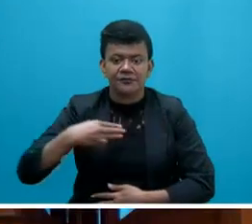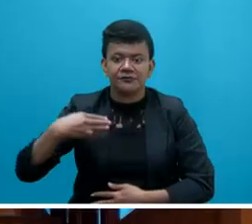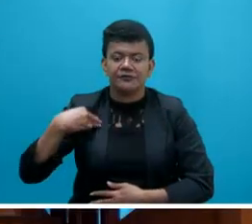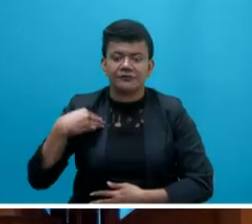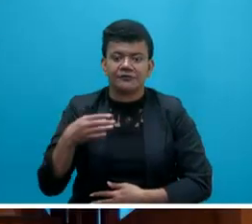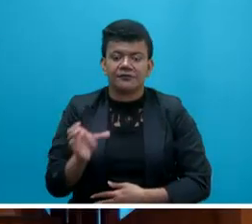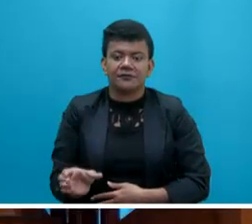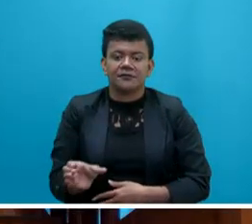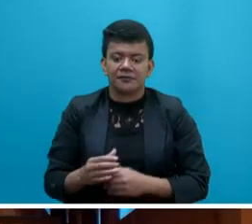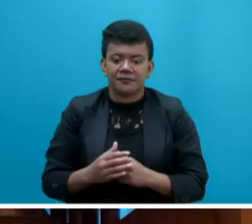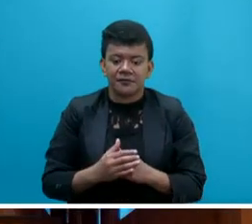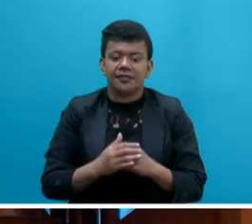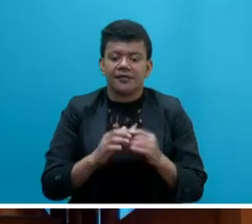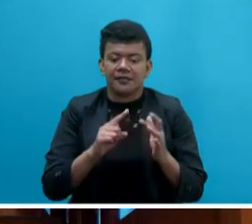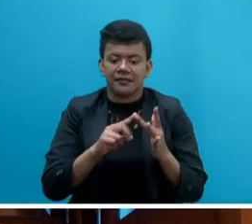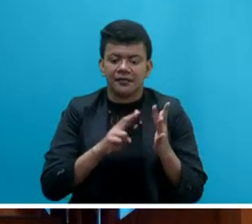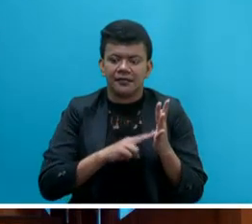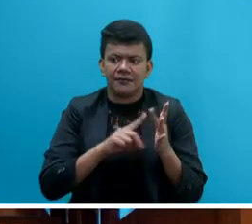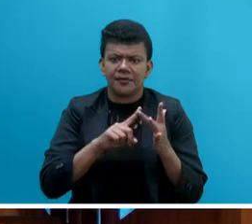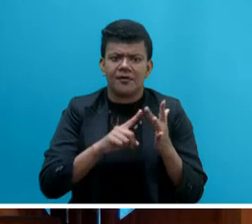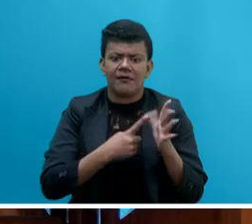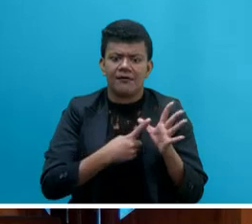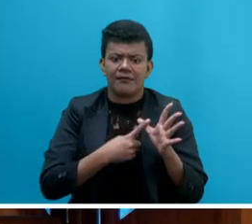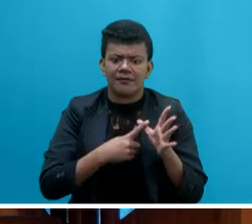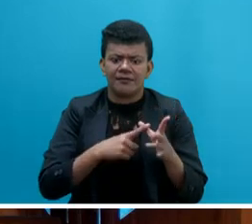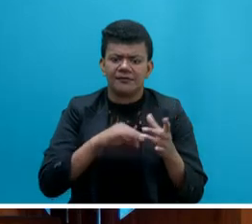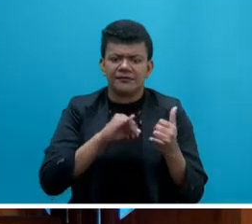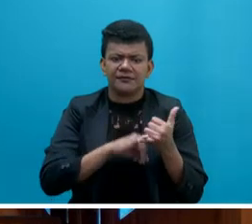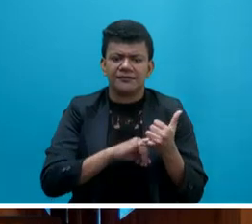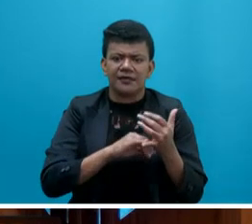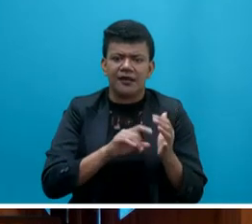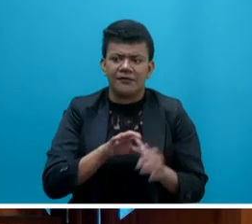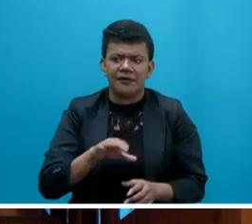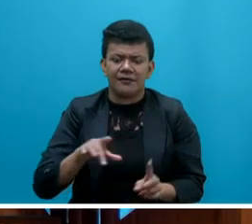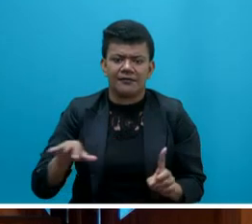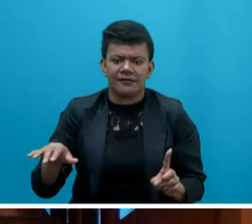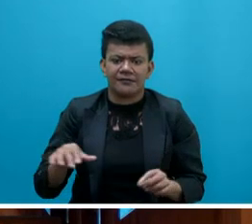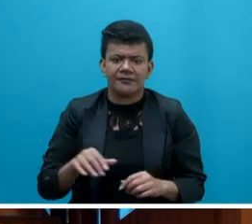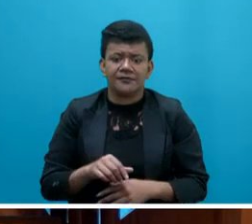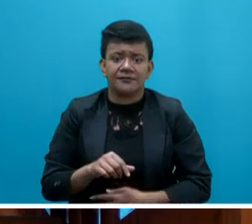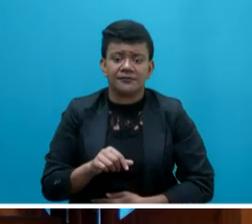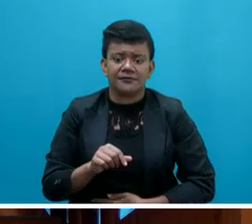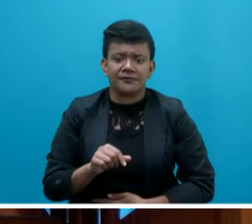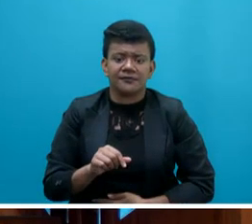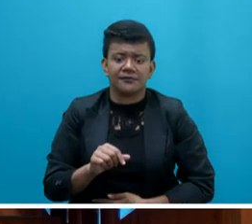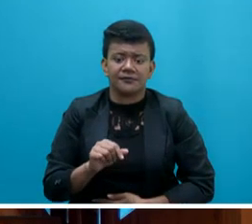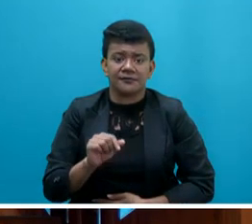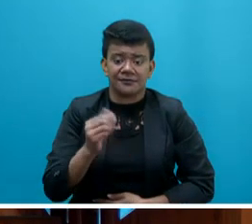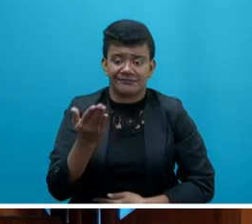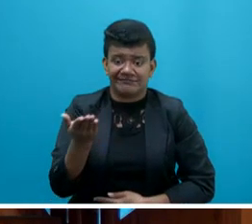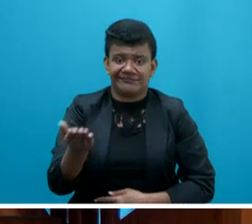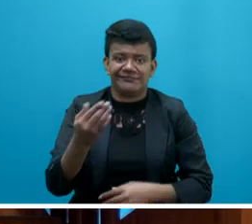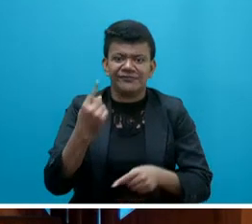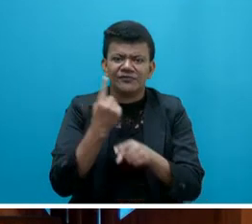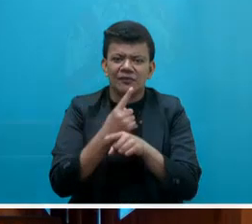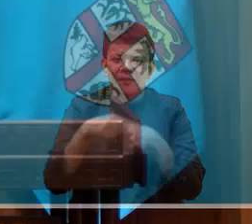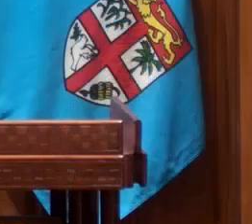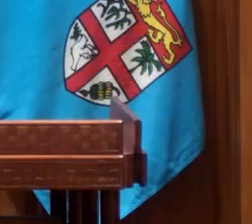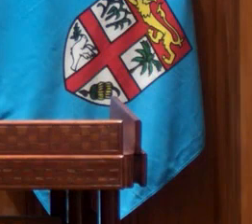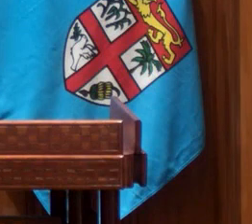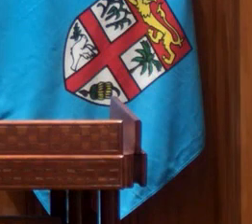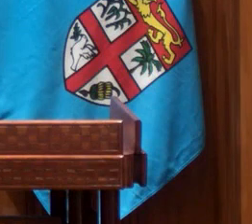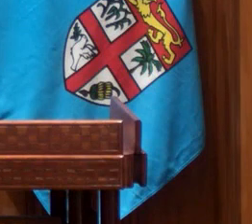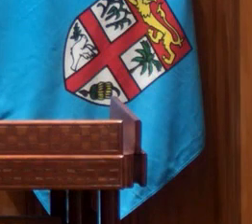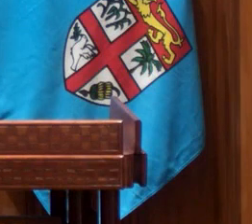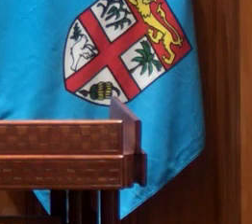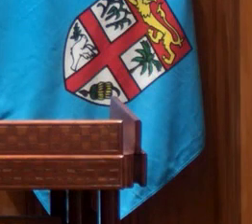Enia Seruiroatu for his contribution to the debate, and I now give the